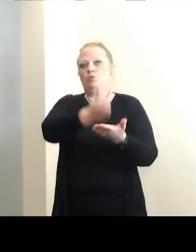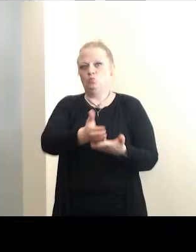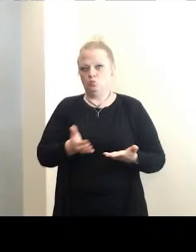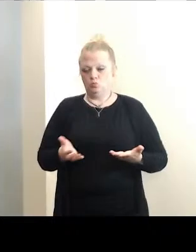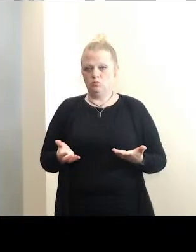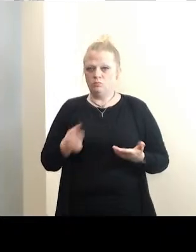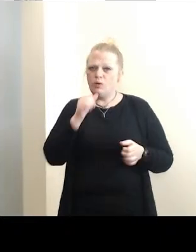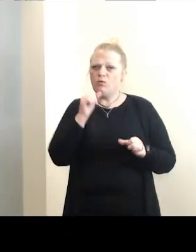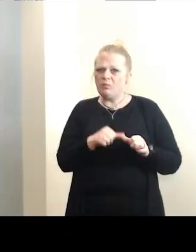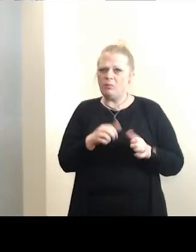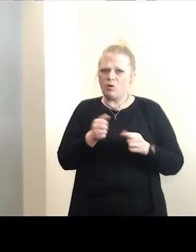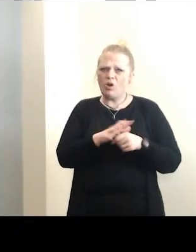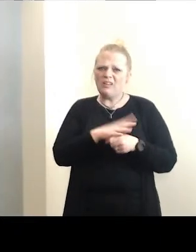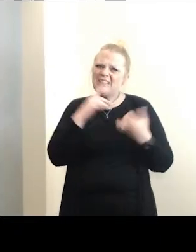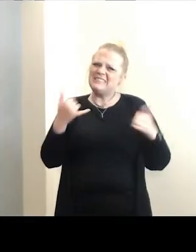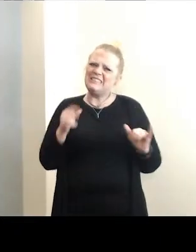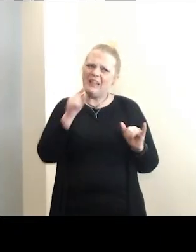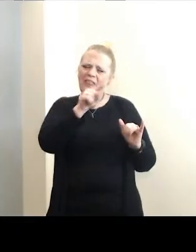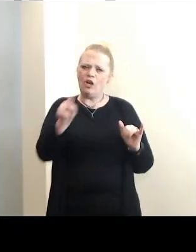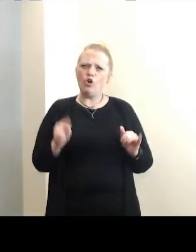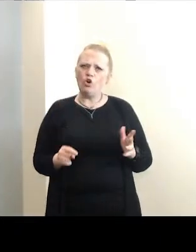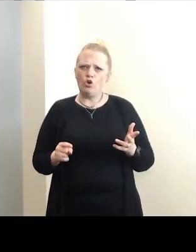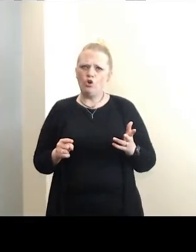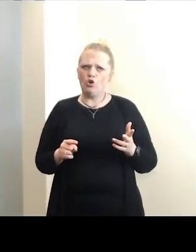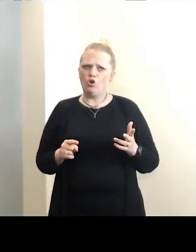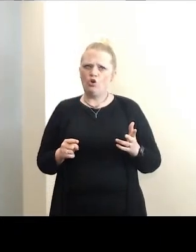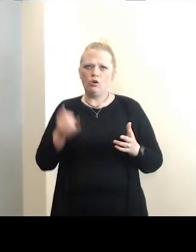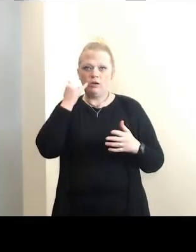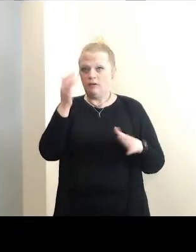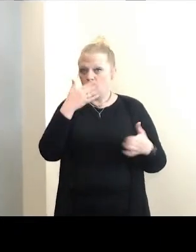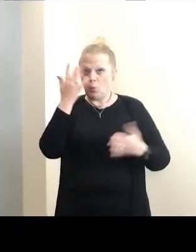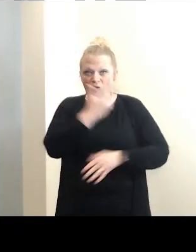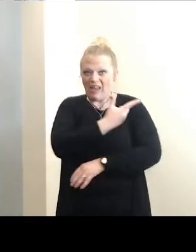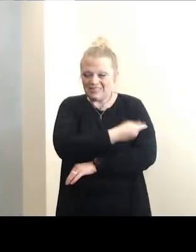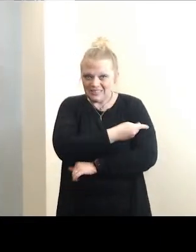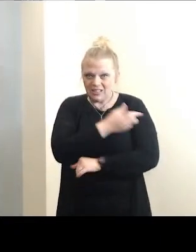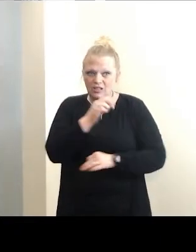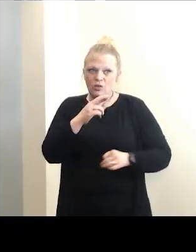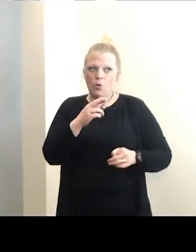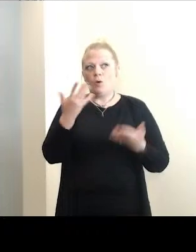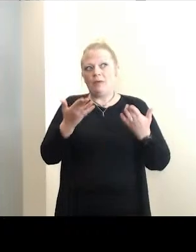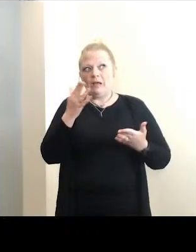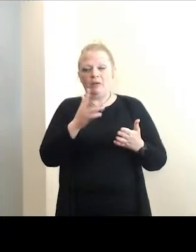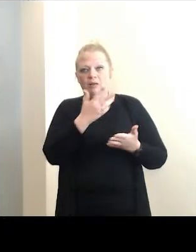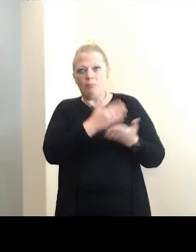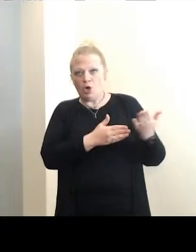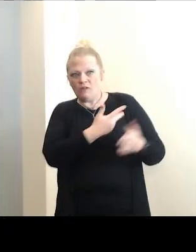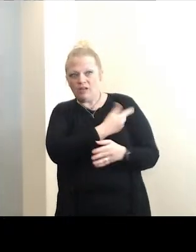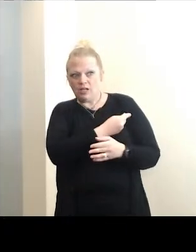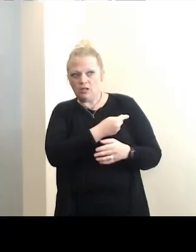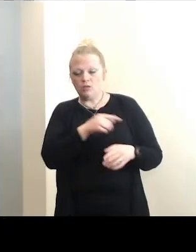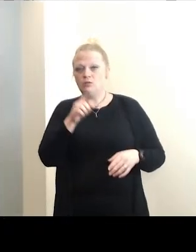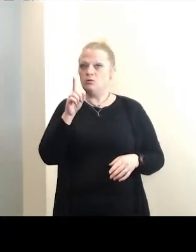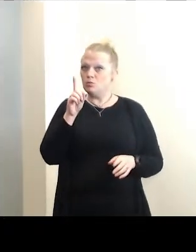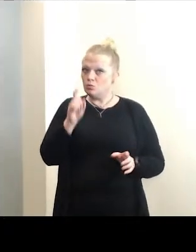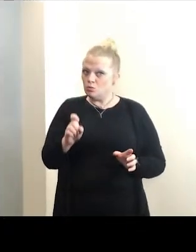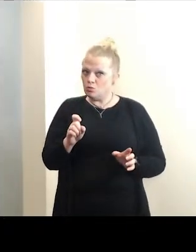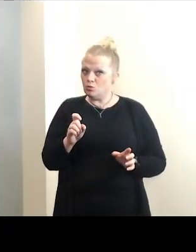So just remember that COVID-19 is still out there. If you are unvaccinated or partially vaccinated, you should be